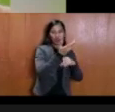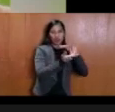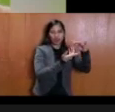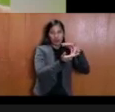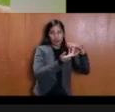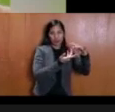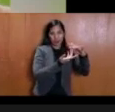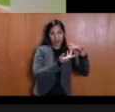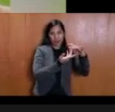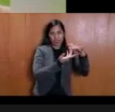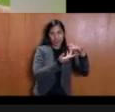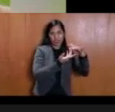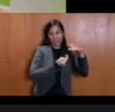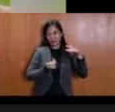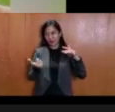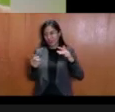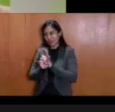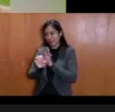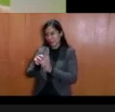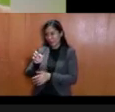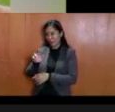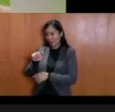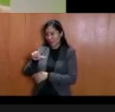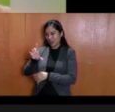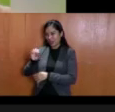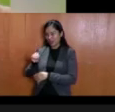ahead. Well, thank you very much for the question.